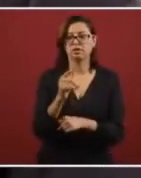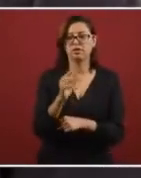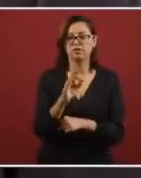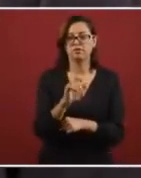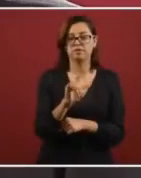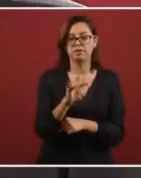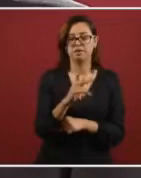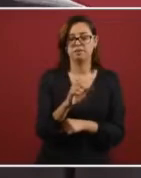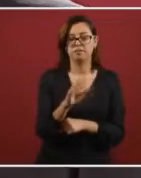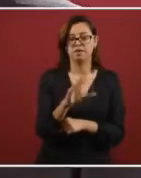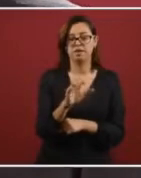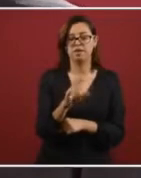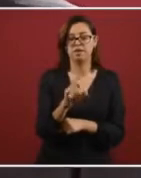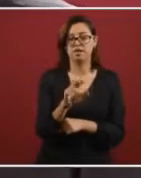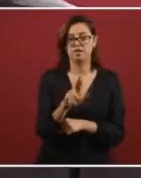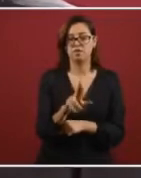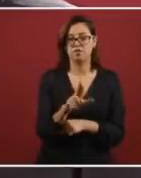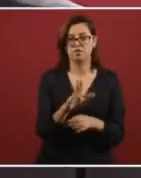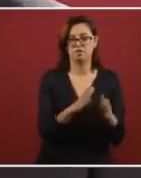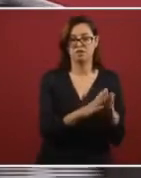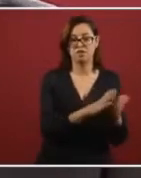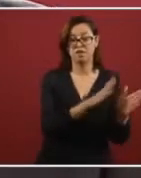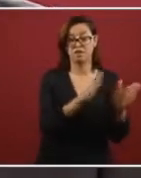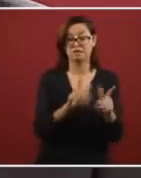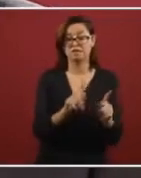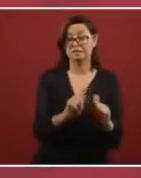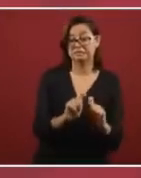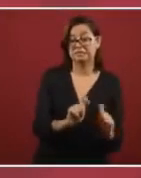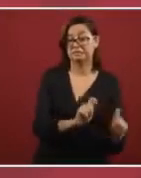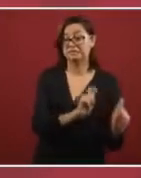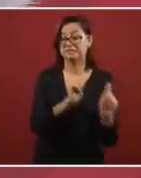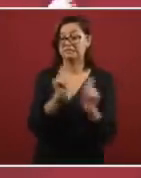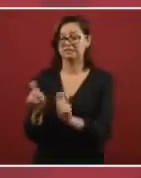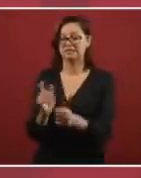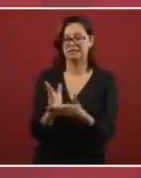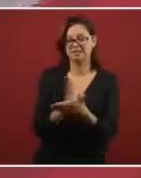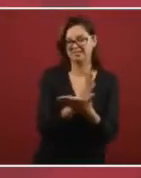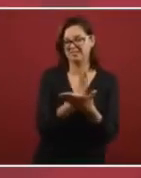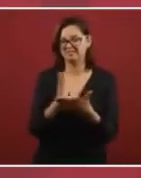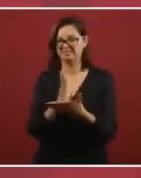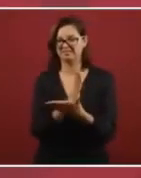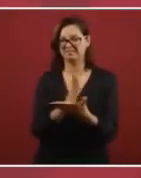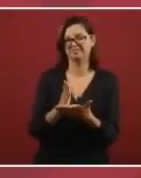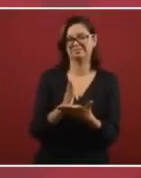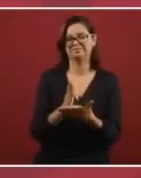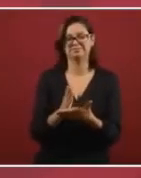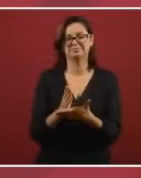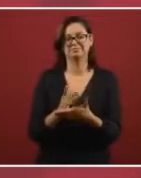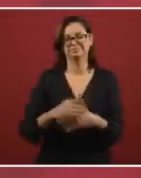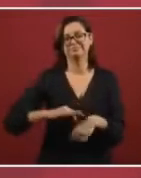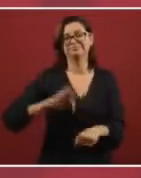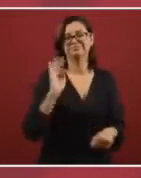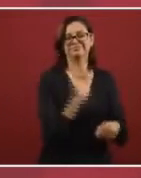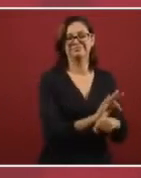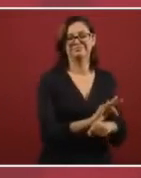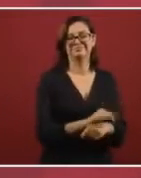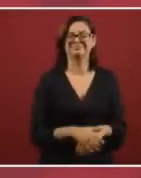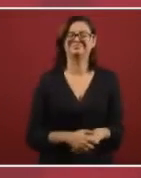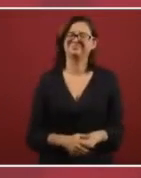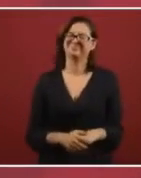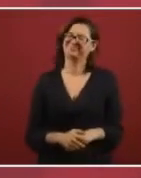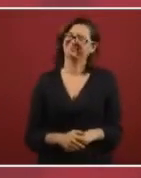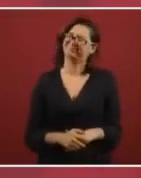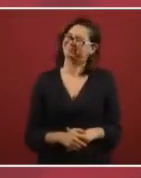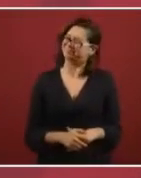as Calderón was coming out and Peña Nieto was coming in, they exonerated him in that entonces, period. So.